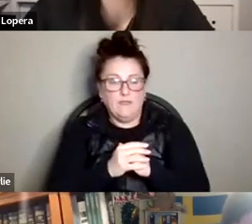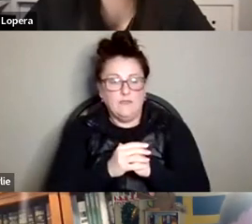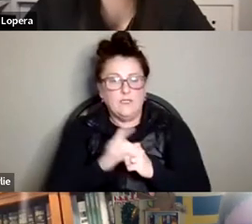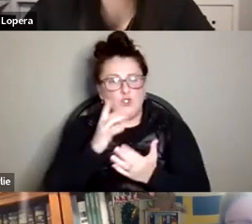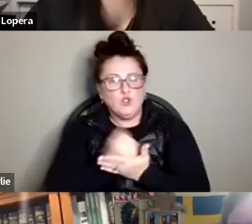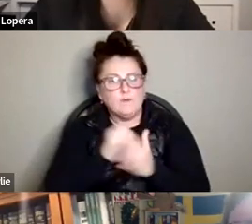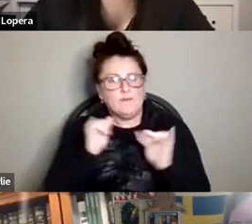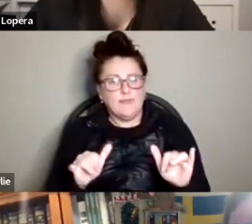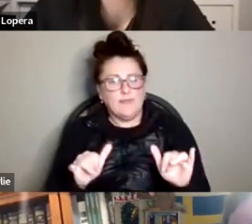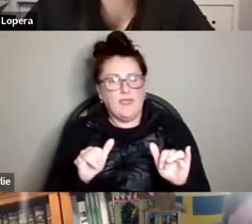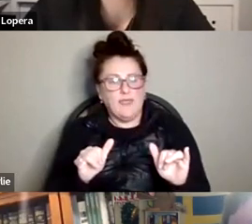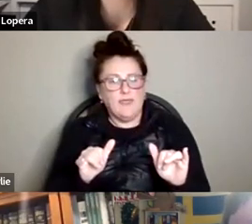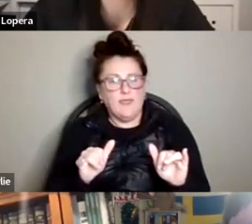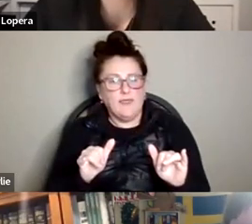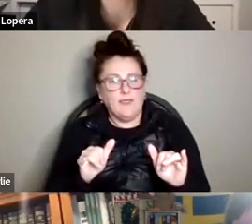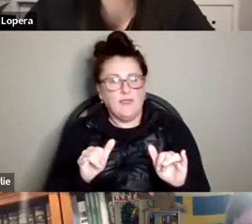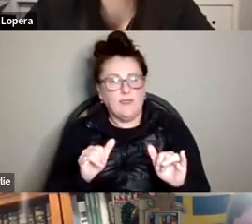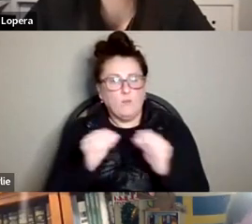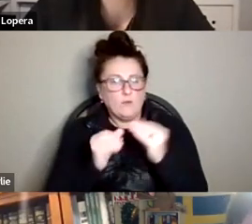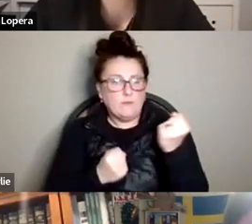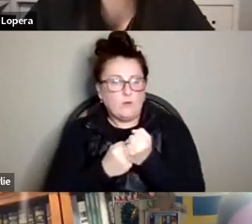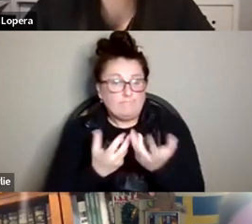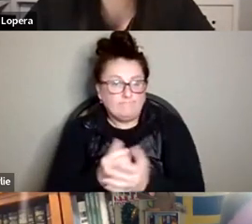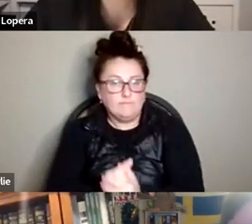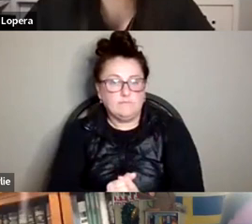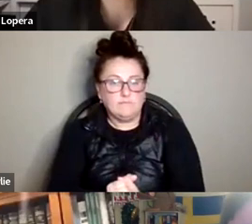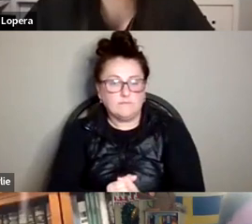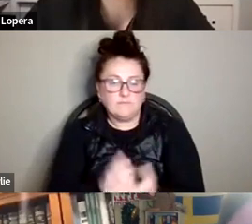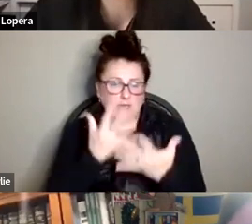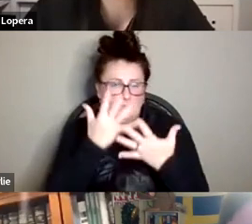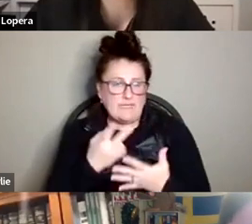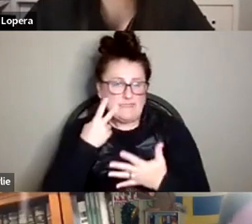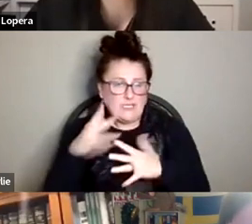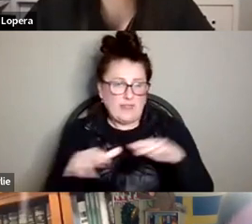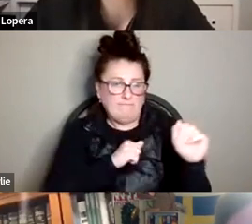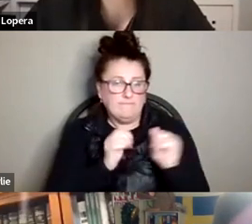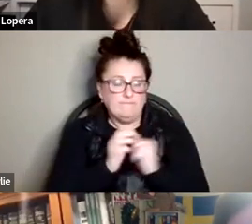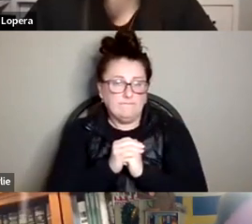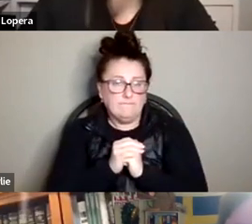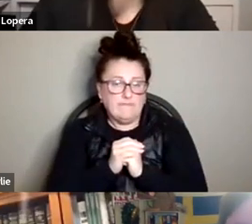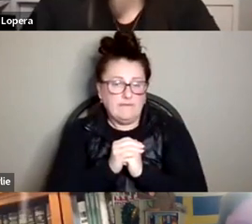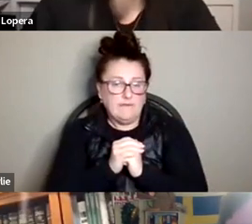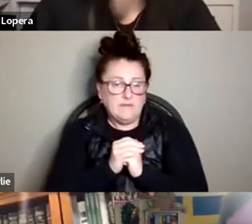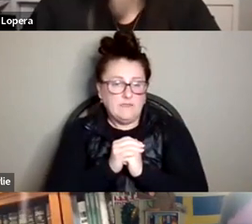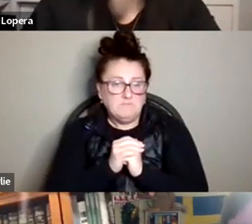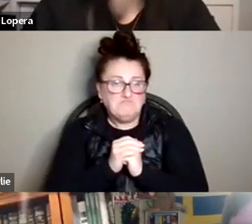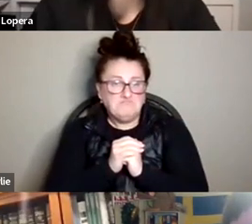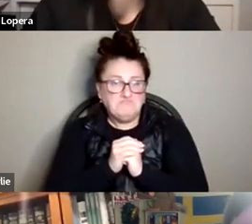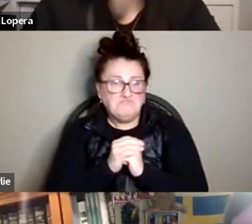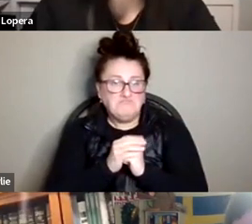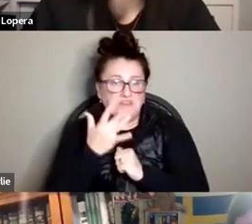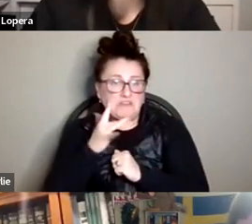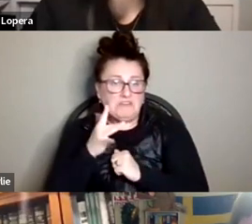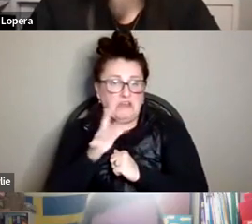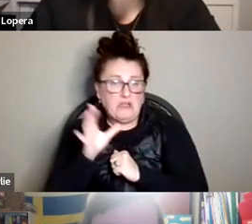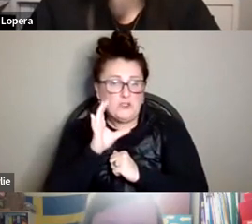stay a little longer. She would have with a little more support. And I'm very sad to see her go. And you know, lots of luck with this